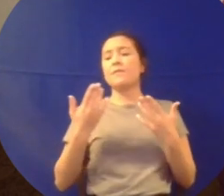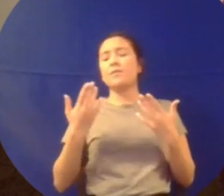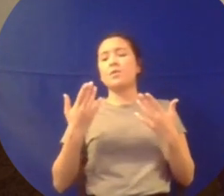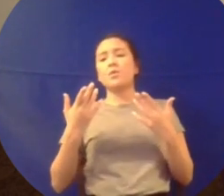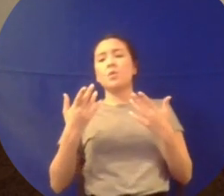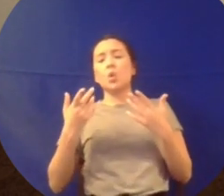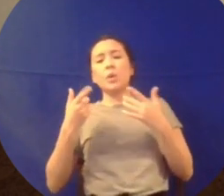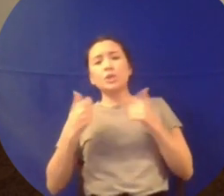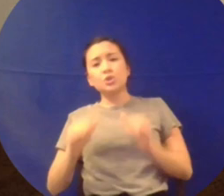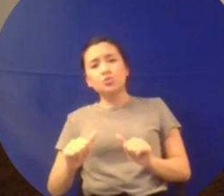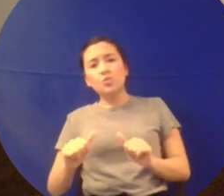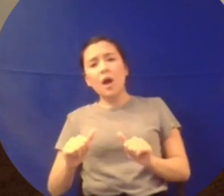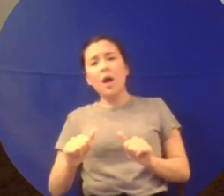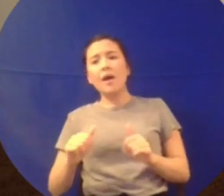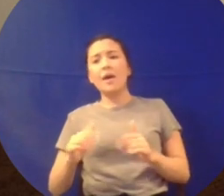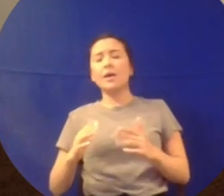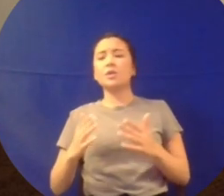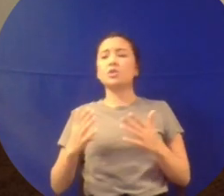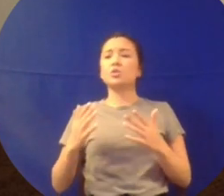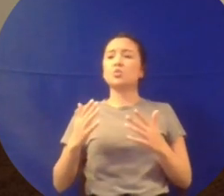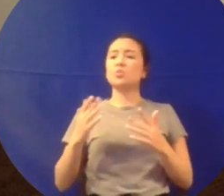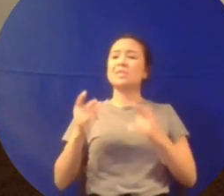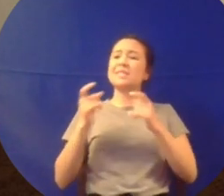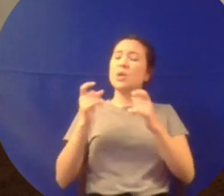and we attempt to deal with people fairly.